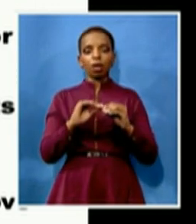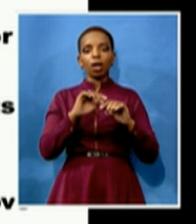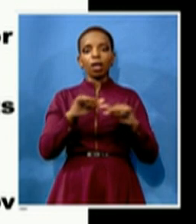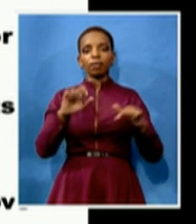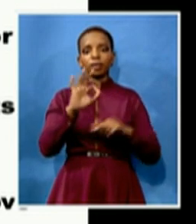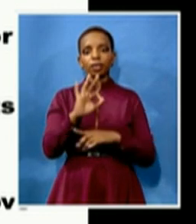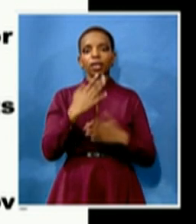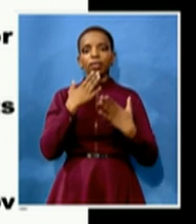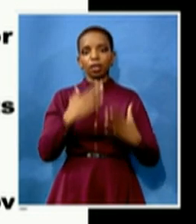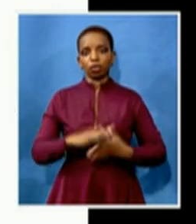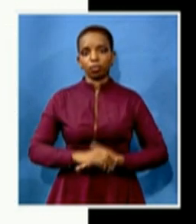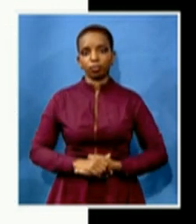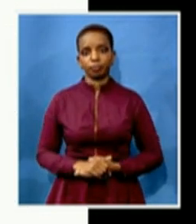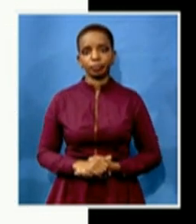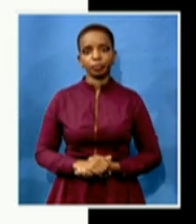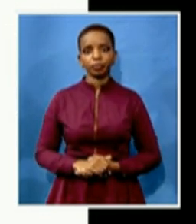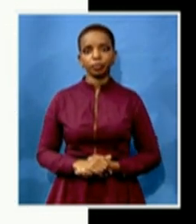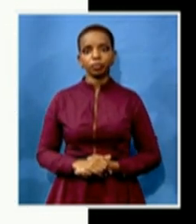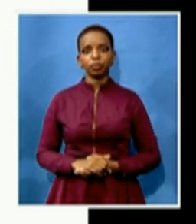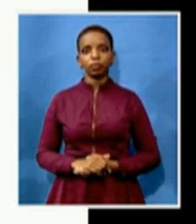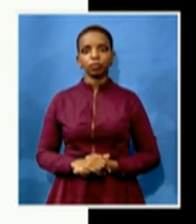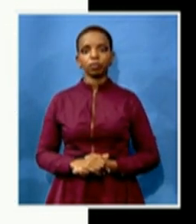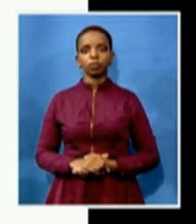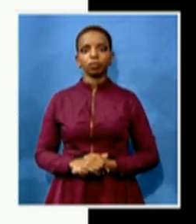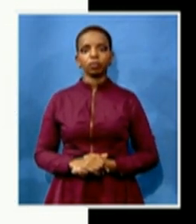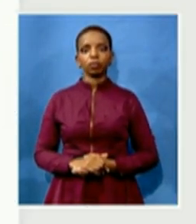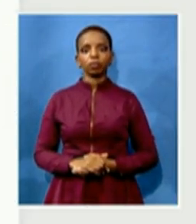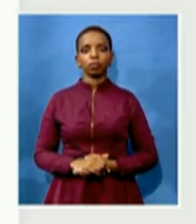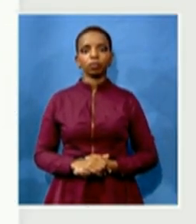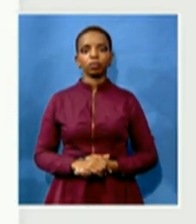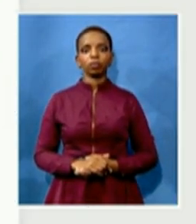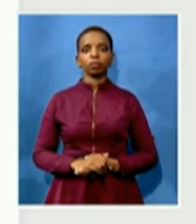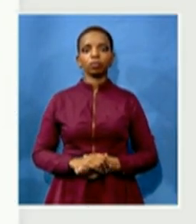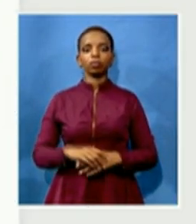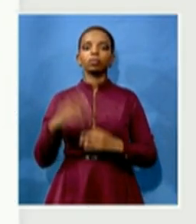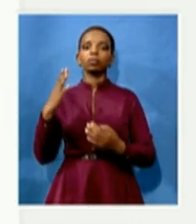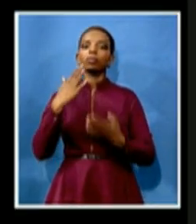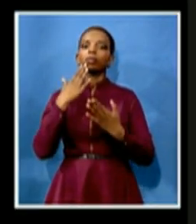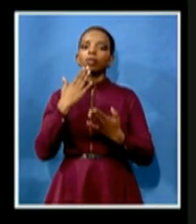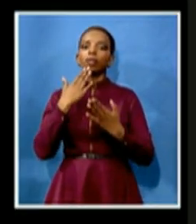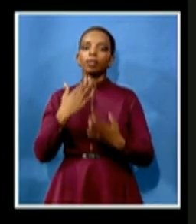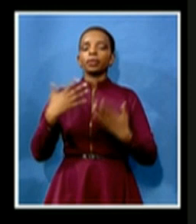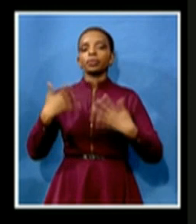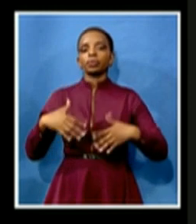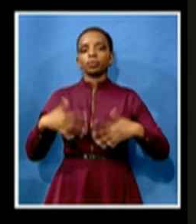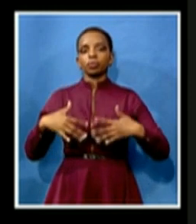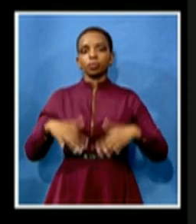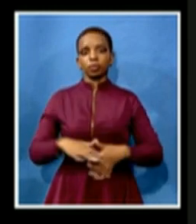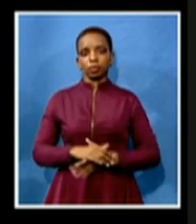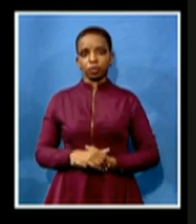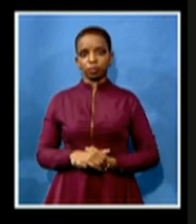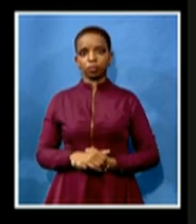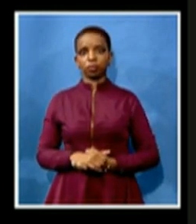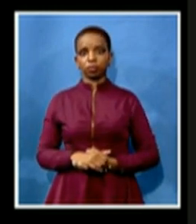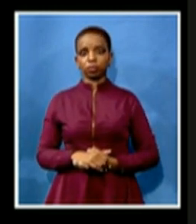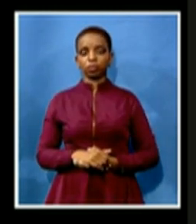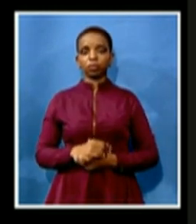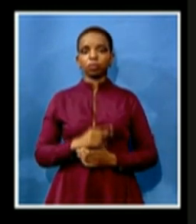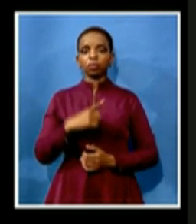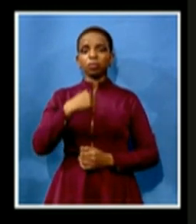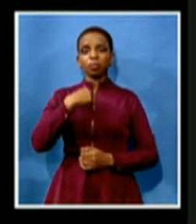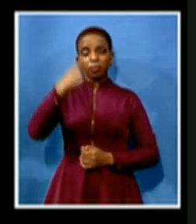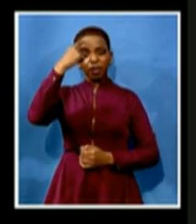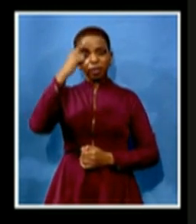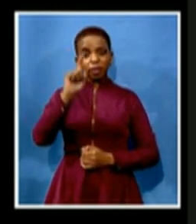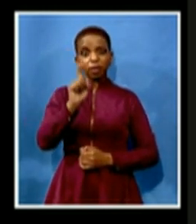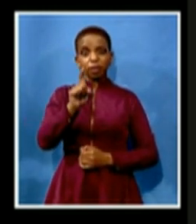Thank you very much, Bruce, for that. I think the more details will be in the rest of your slides.